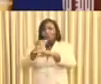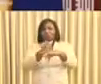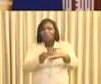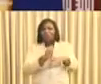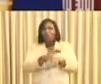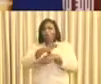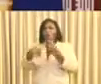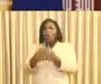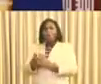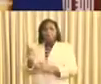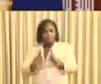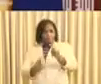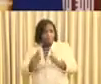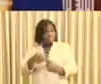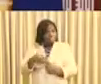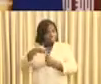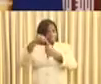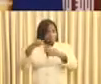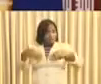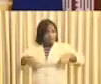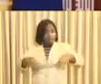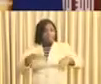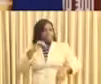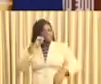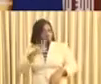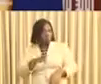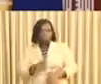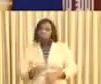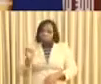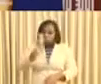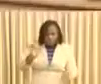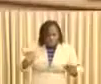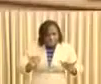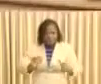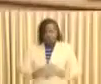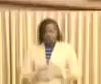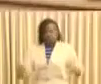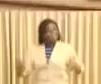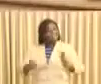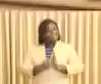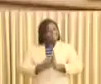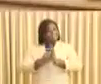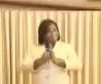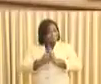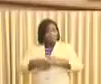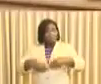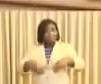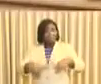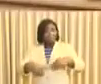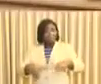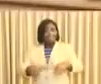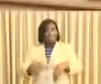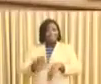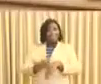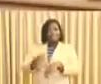market women, to emulate them. The example of markets in the Sekondi Takoradi metropolis, where